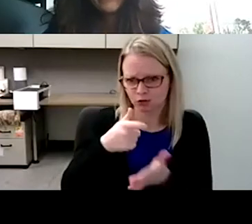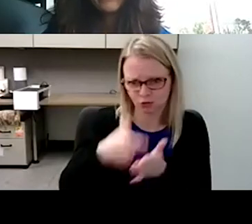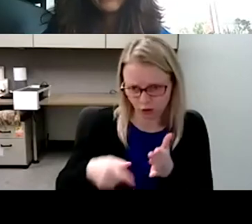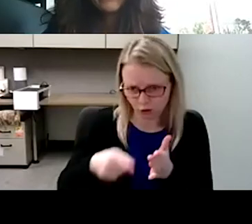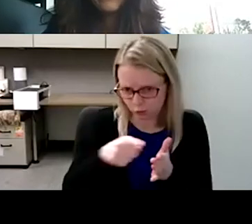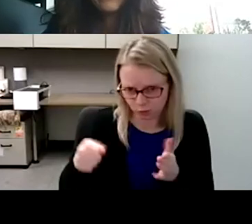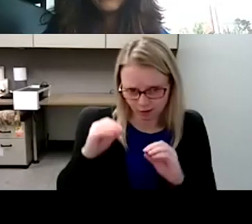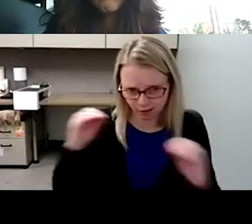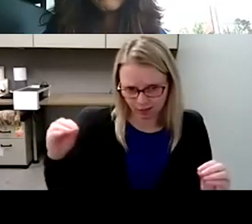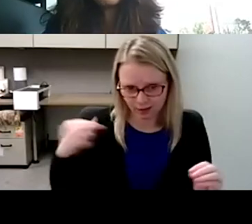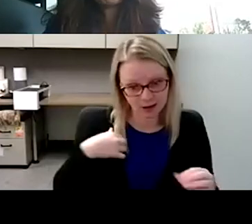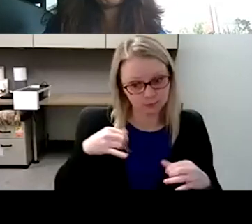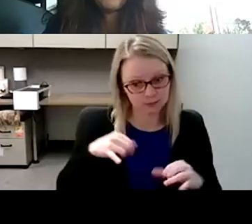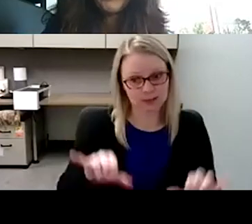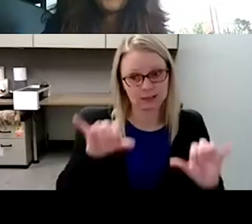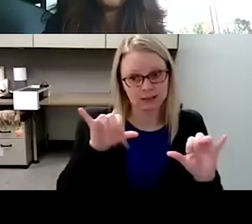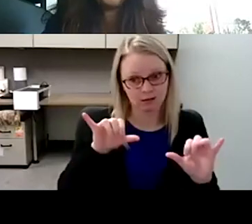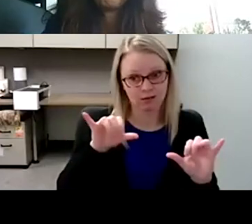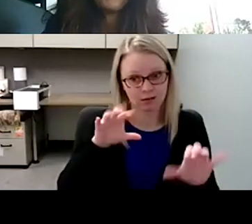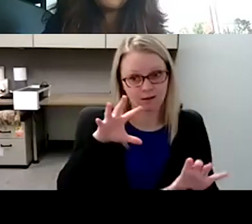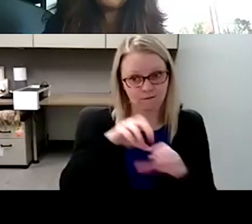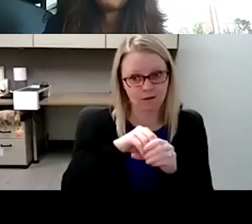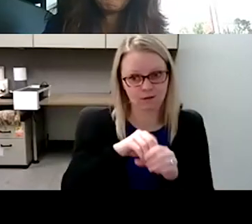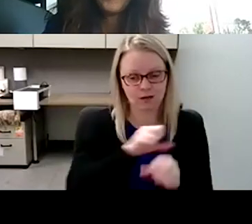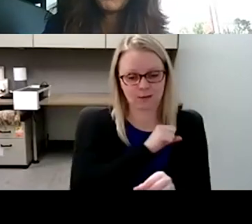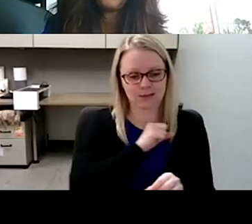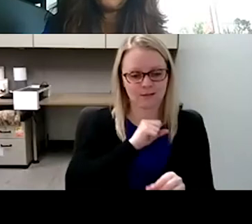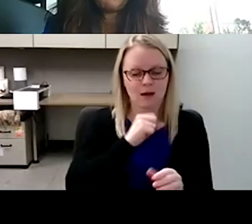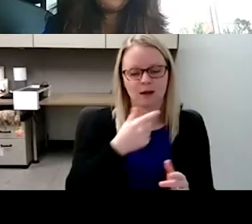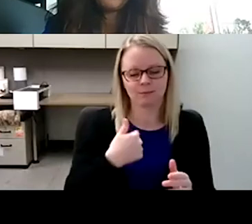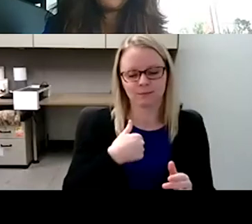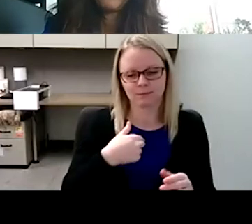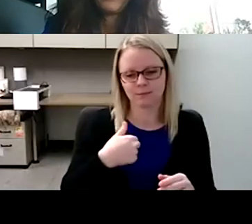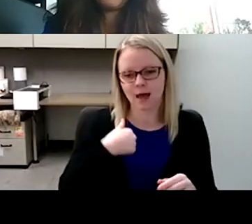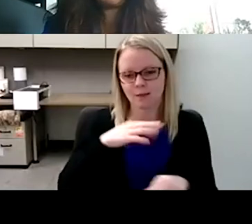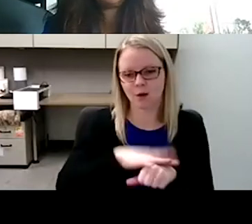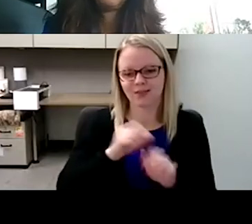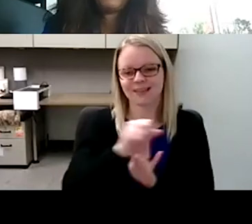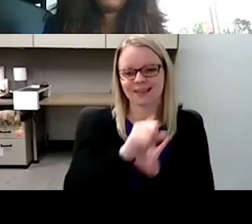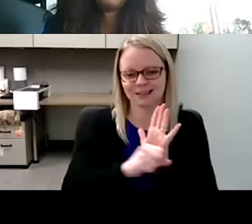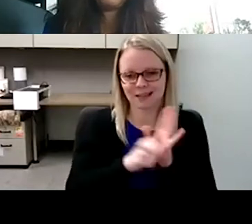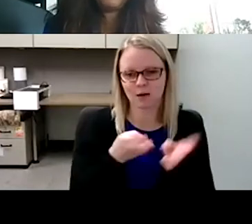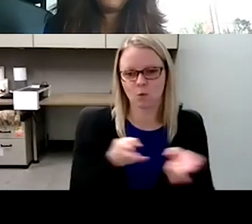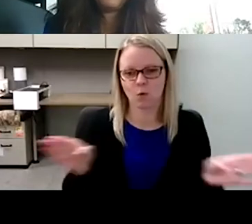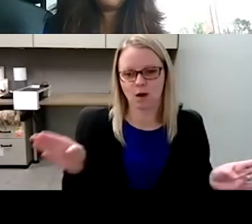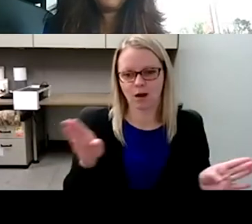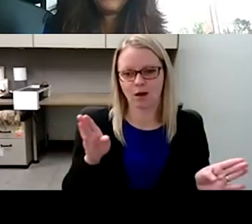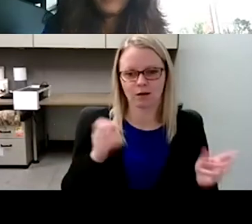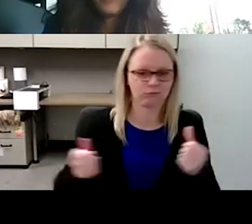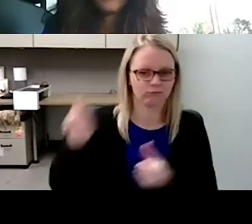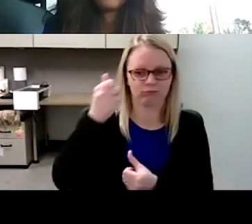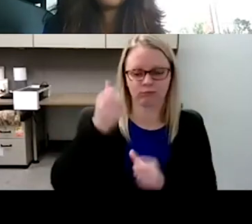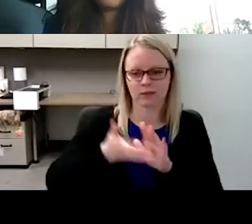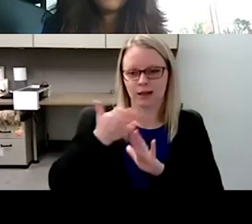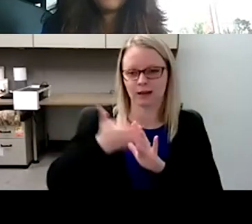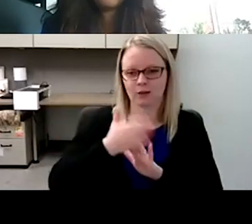currently still very involved. I'm on the statewide executive committee, and it's a great organization. So, you know, I'm sorry I had to put that plug